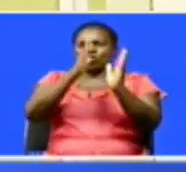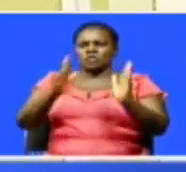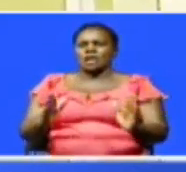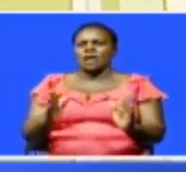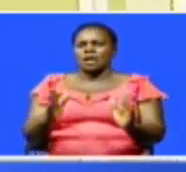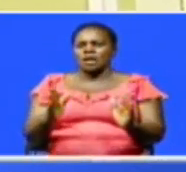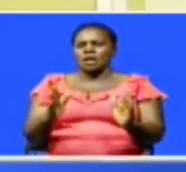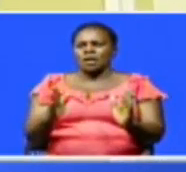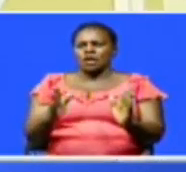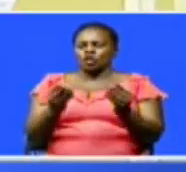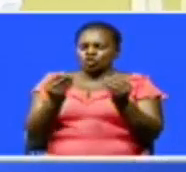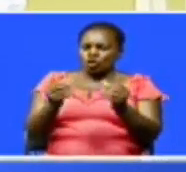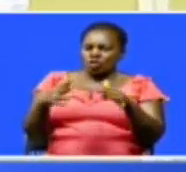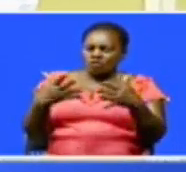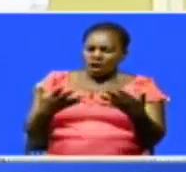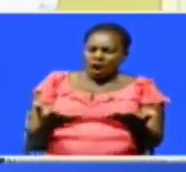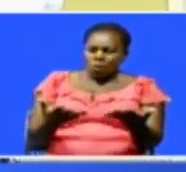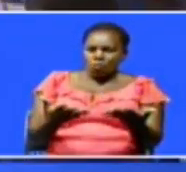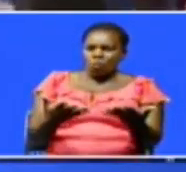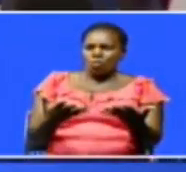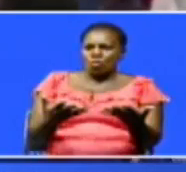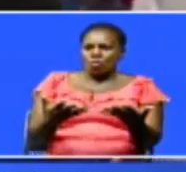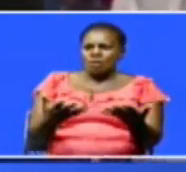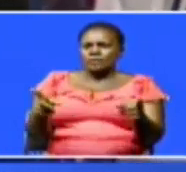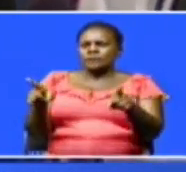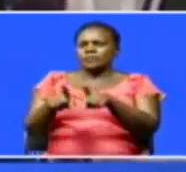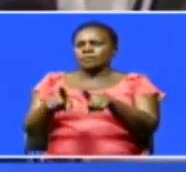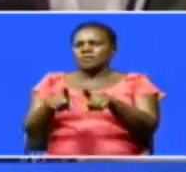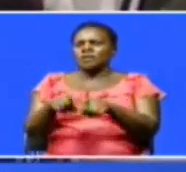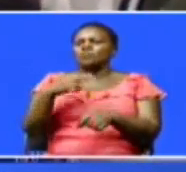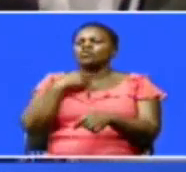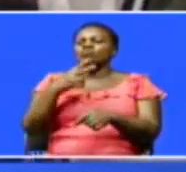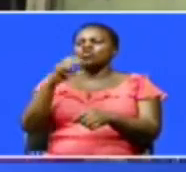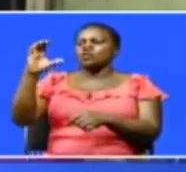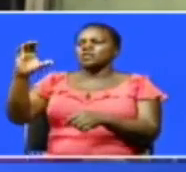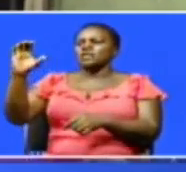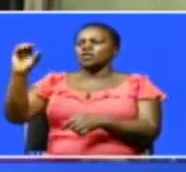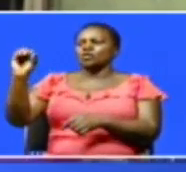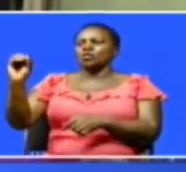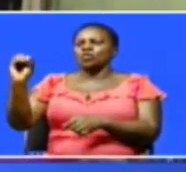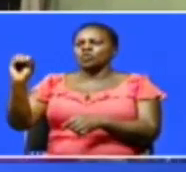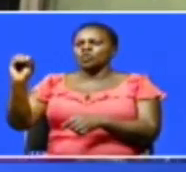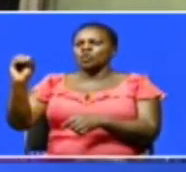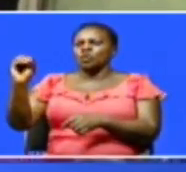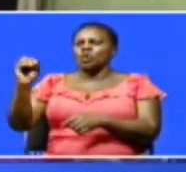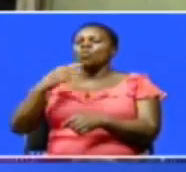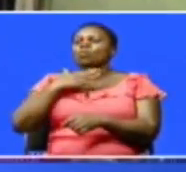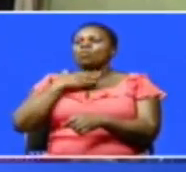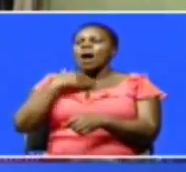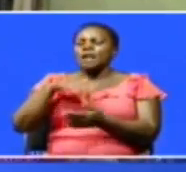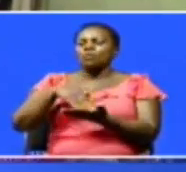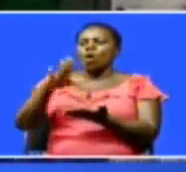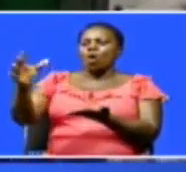to help address fears over lack of preparedness, just like the Kenya Union of Clinical Officers, who have been pushing for hiring of